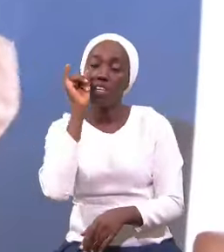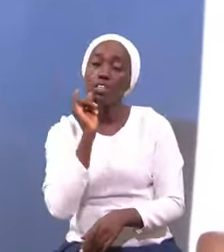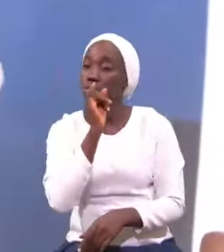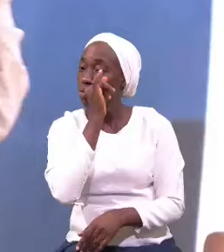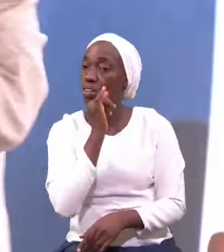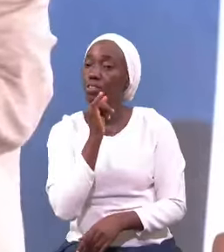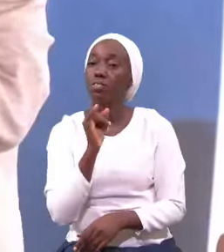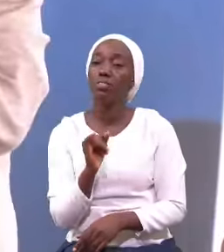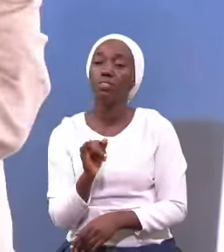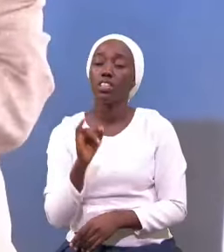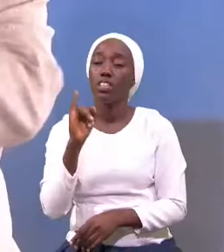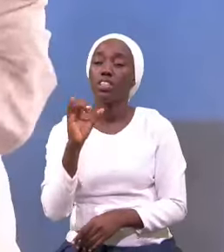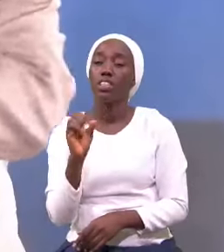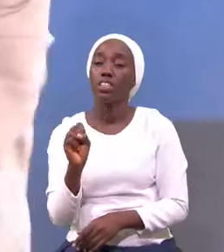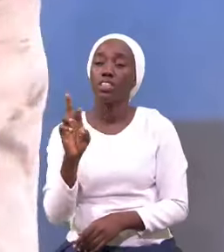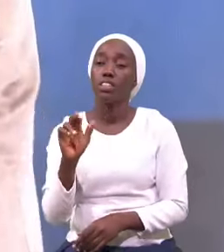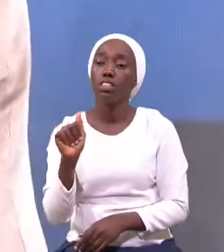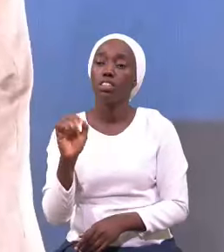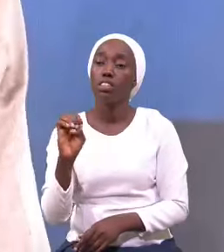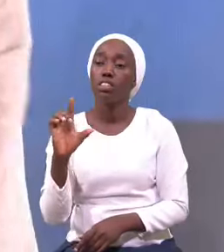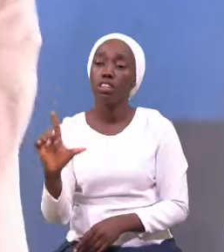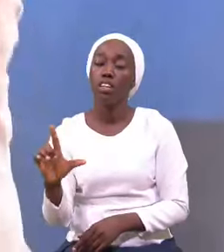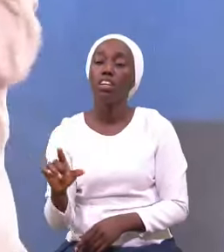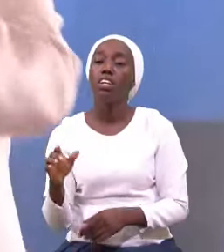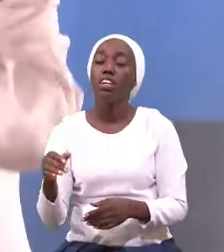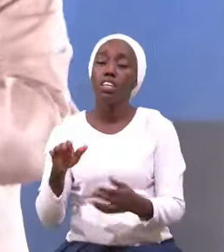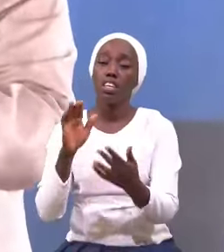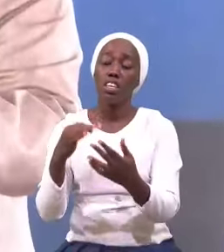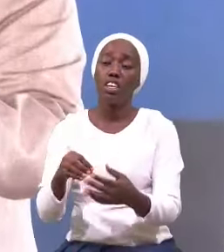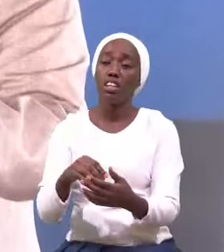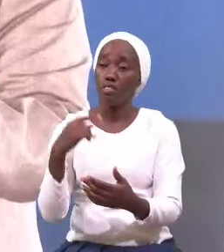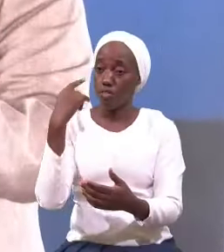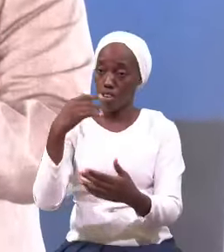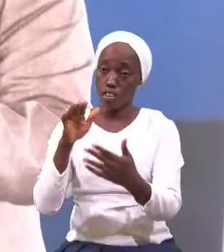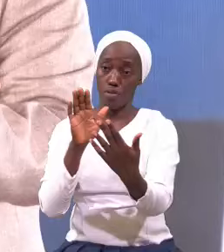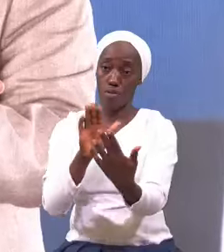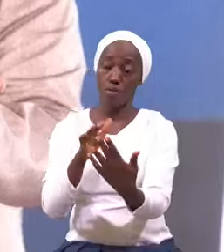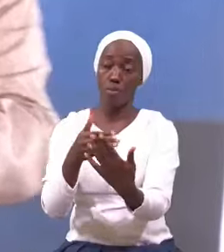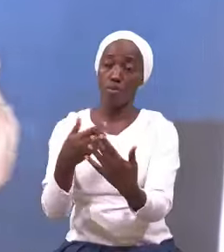Look at Moses. He was a leader in front of the people going before them.